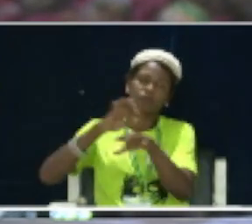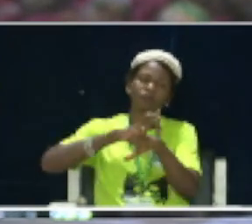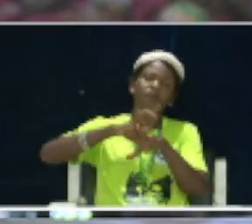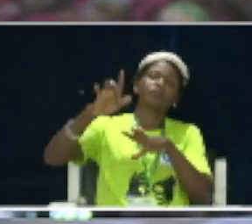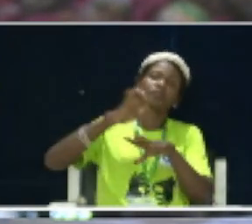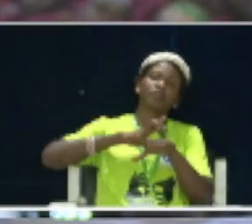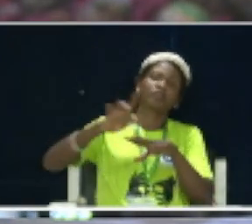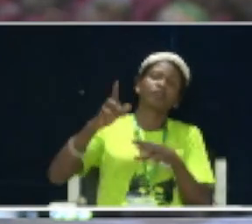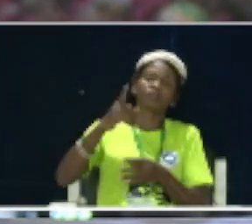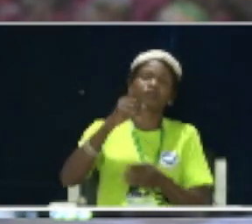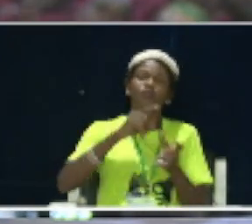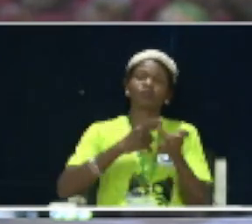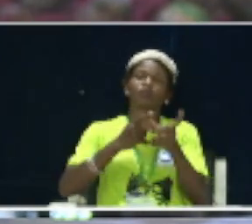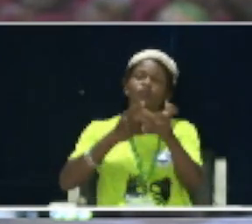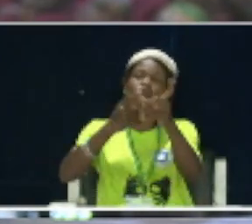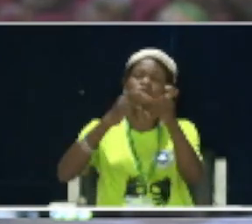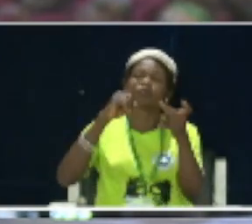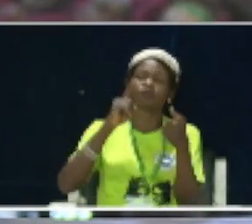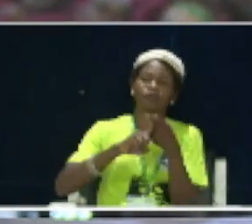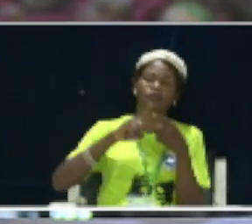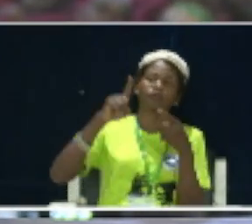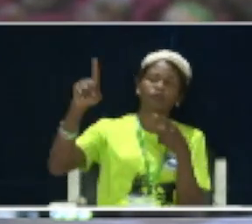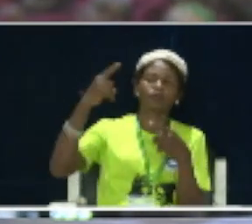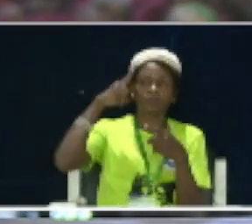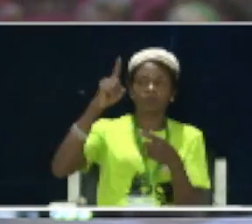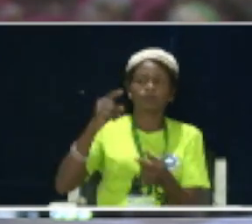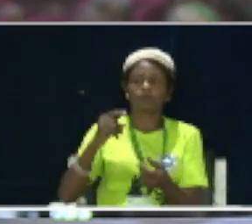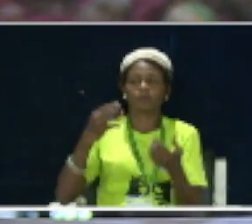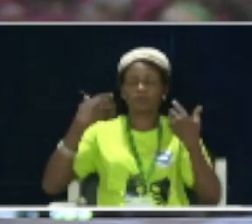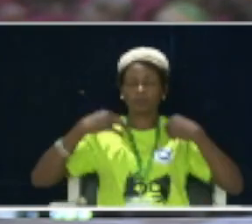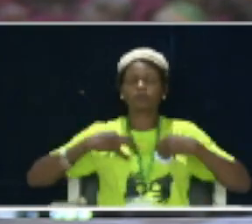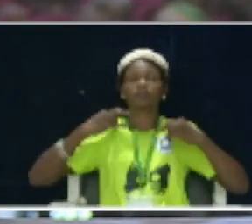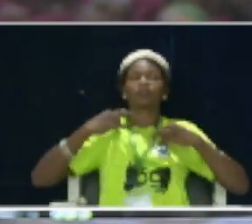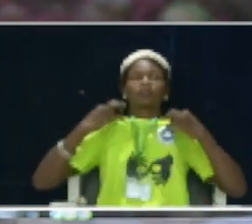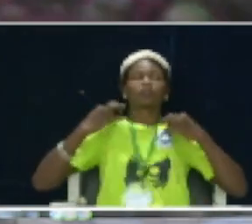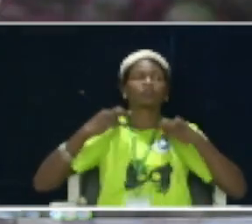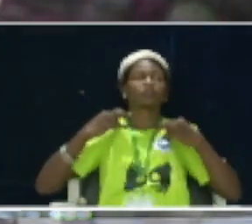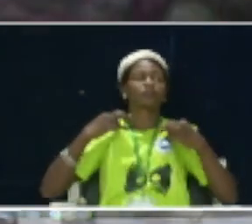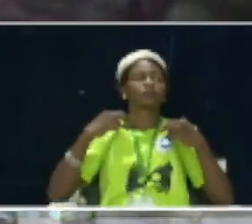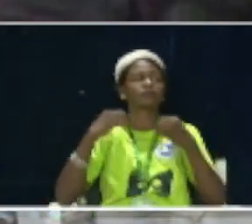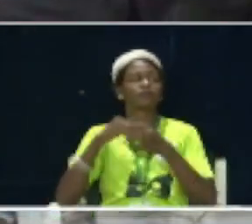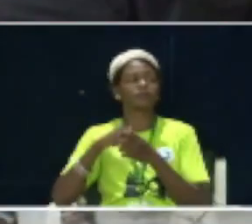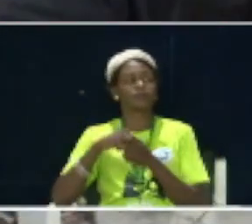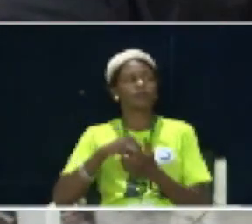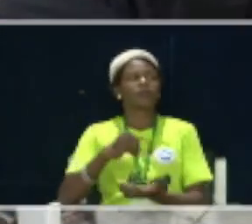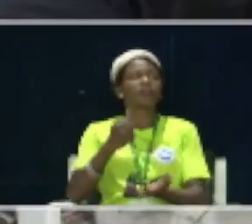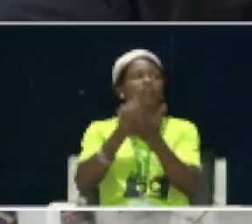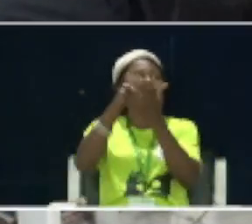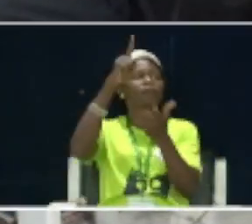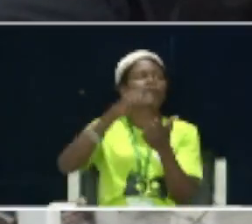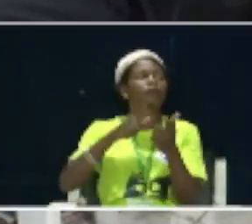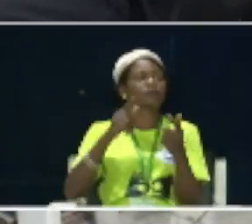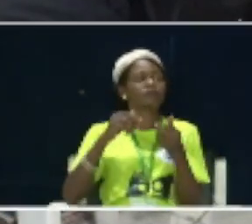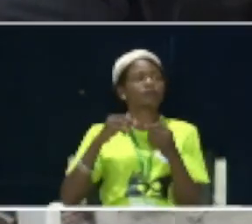Naked run to thee for dress. Keep coming. Helpless